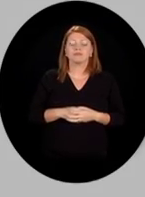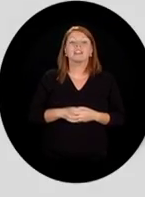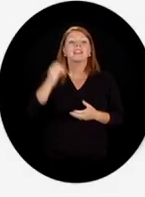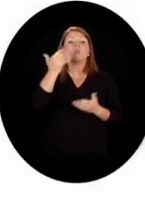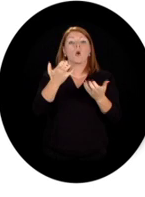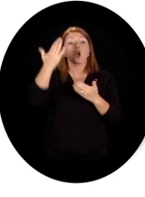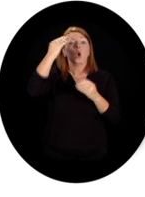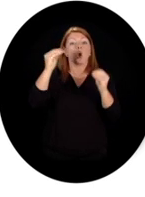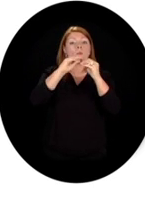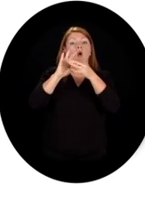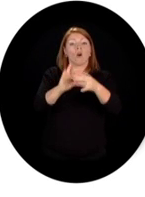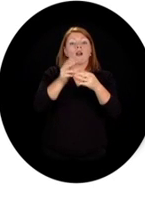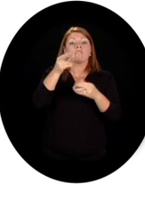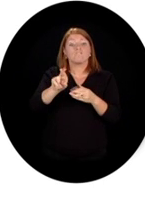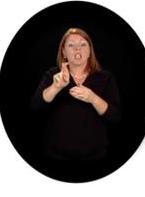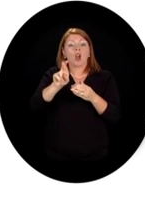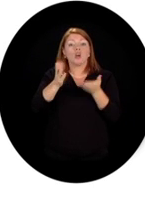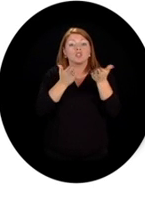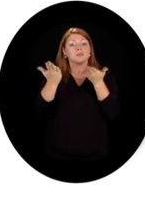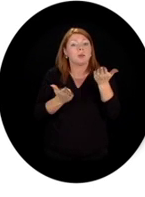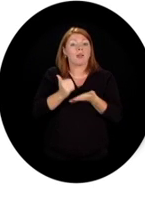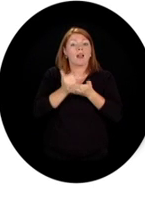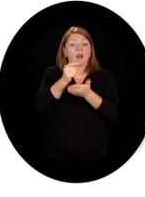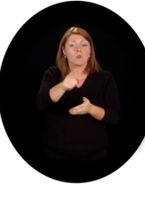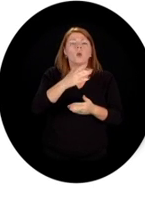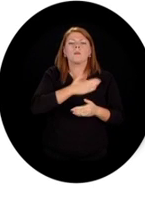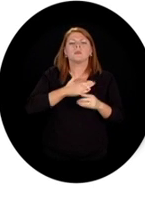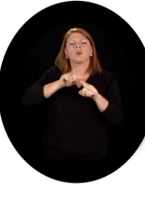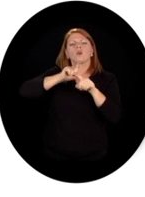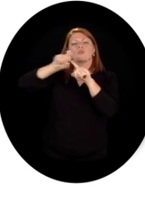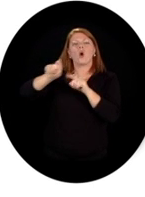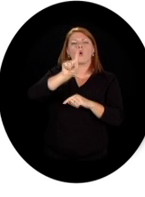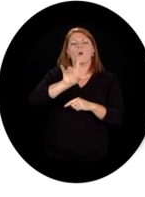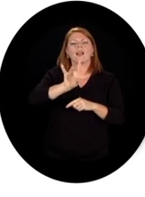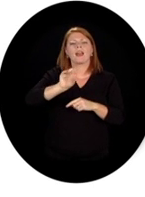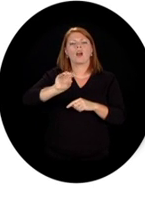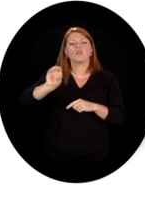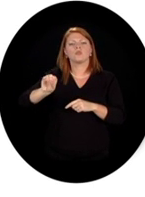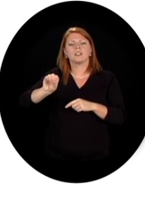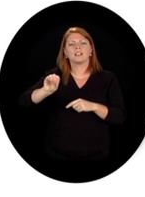To know more about how vocational rehabilitation can help you, please call